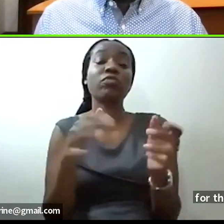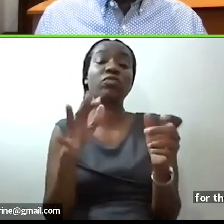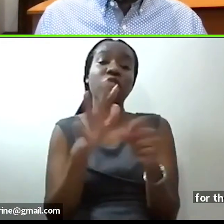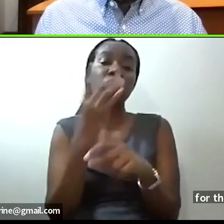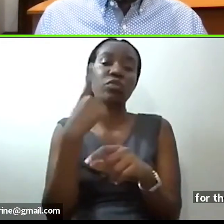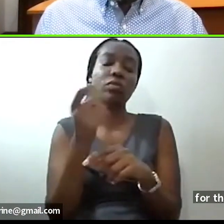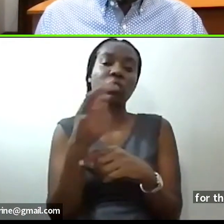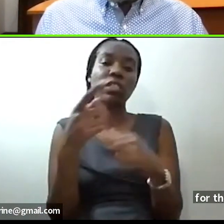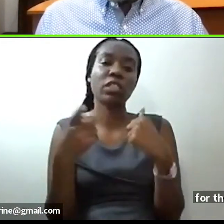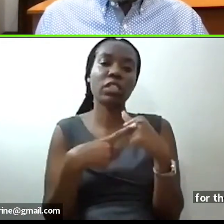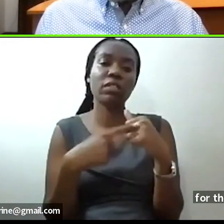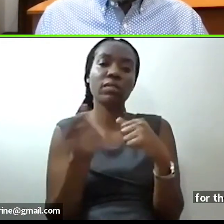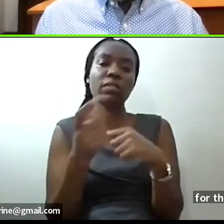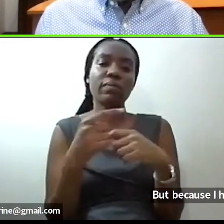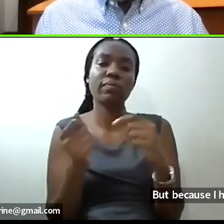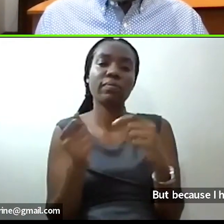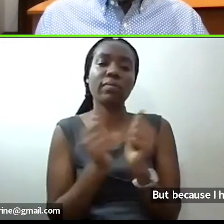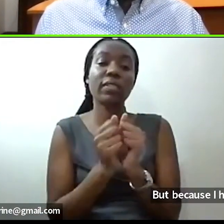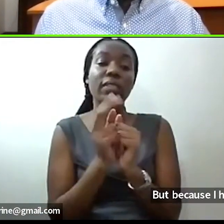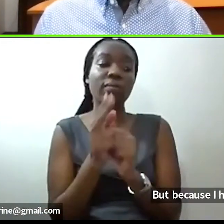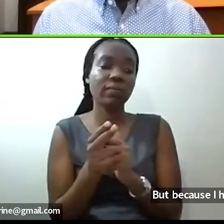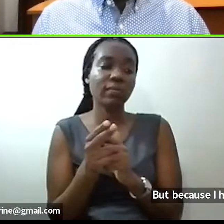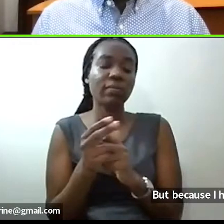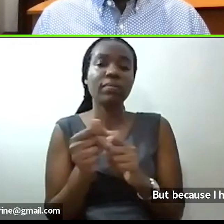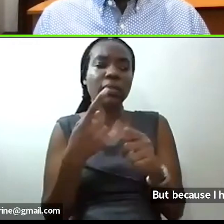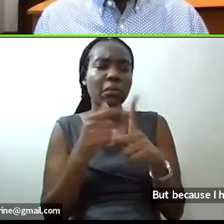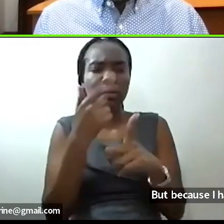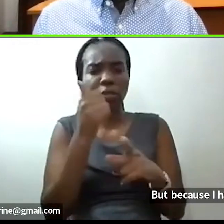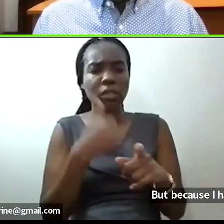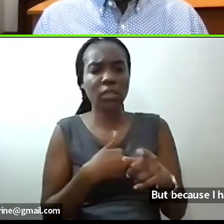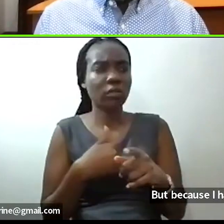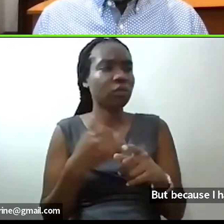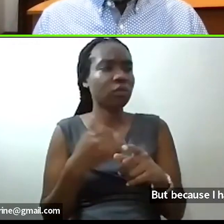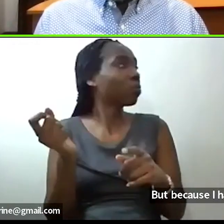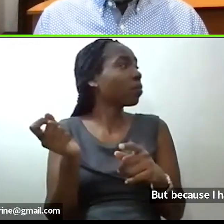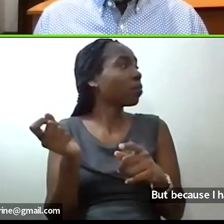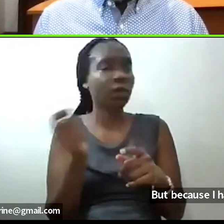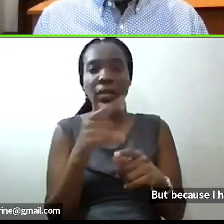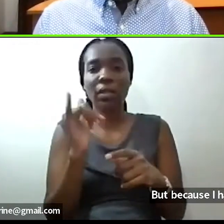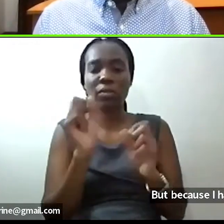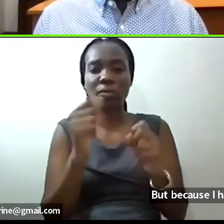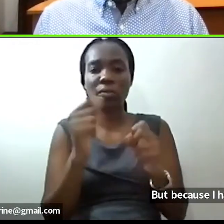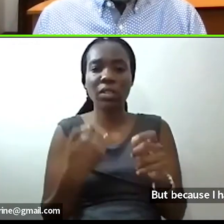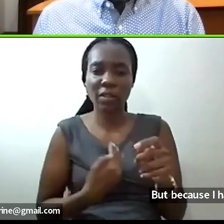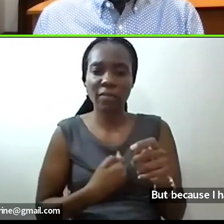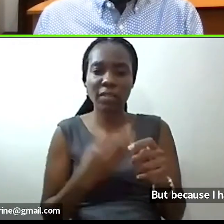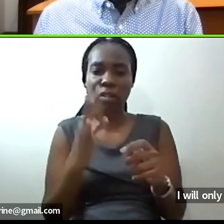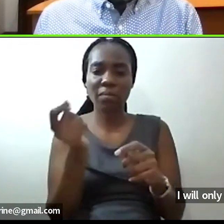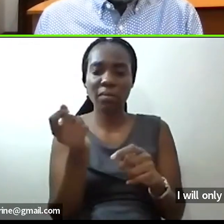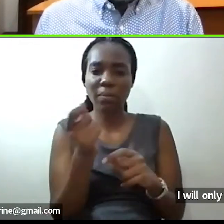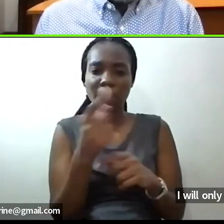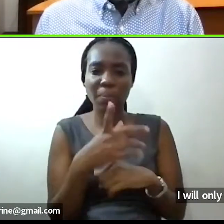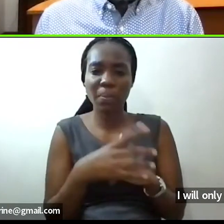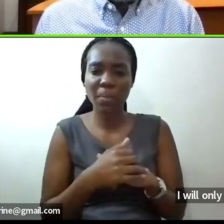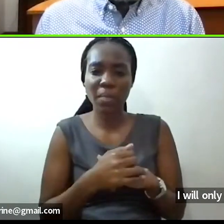3 months to Grace, I will only now enjoy the 3 months, which has nothing to do